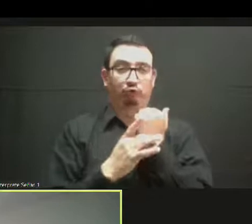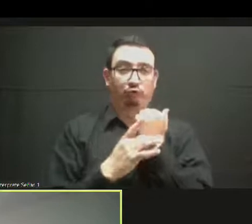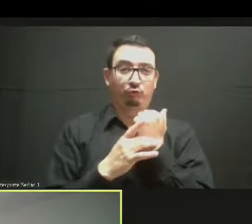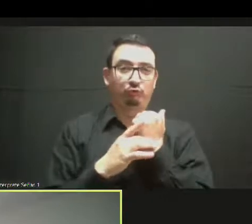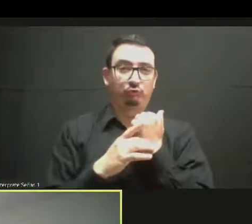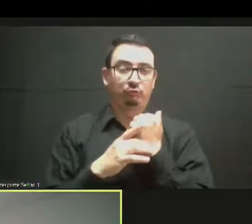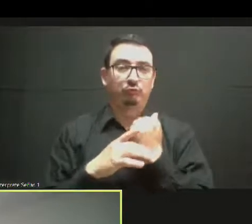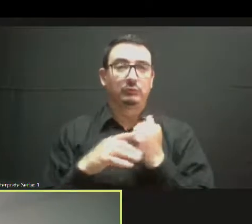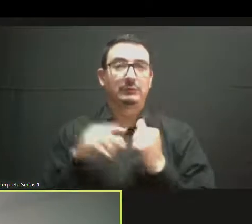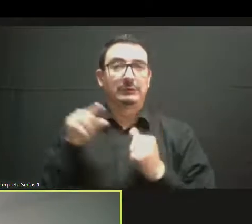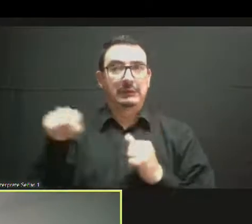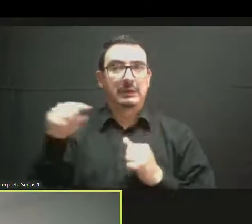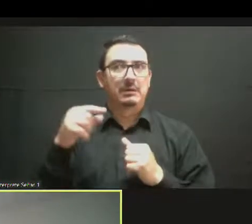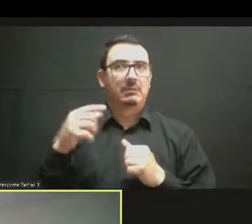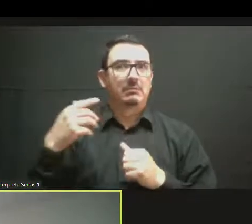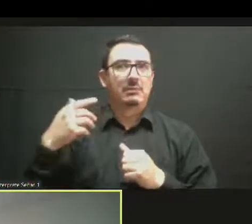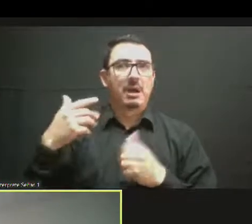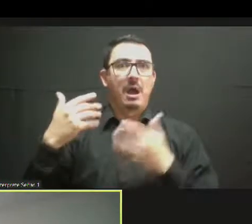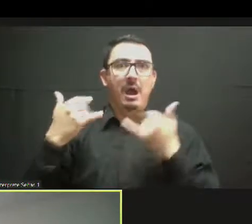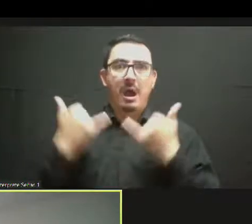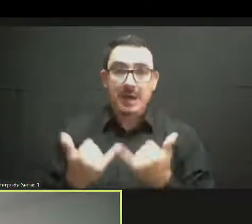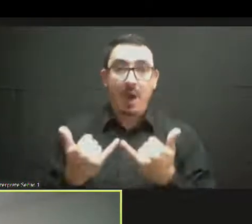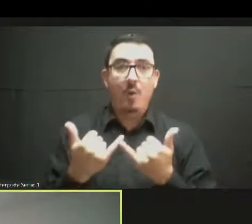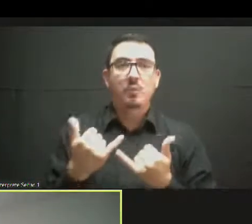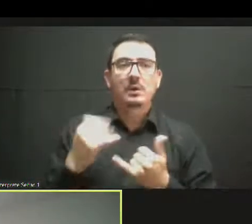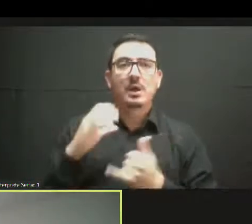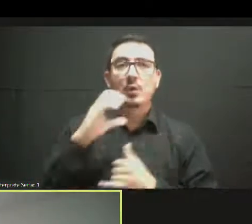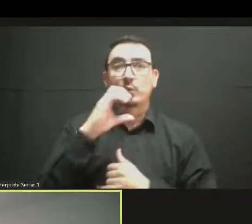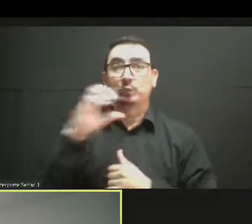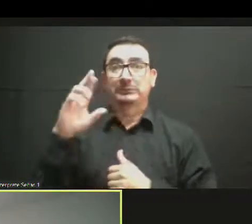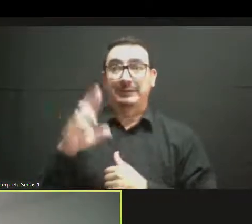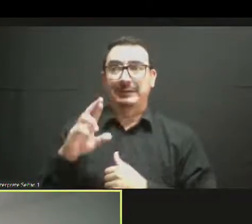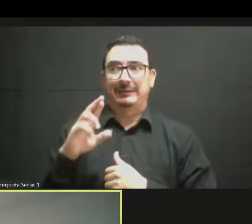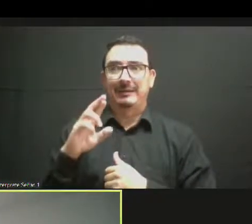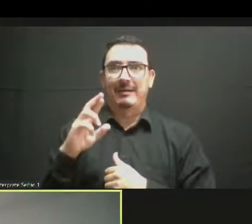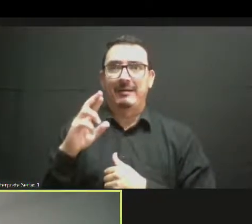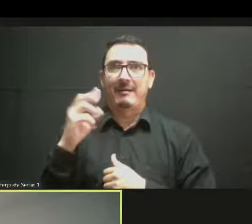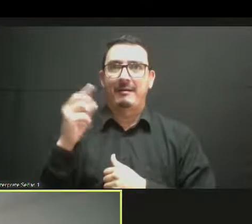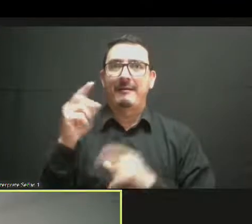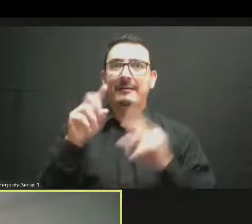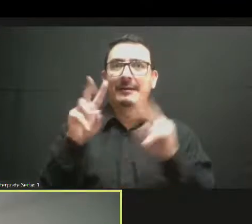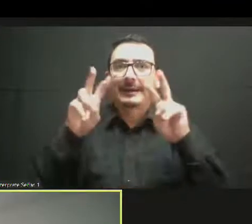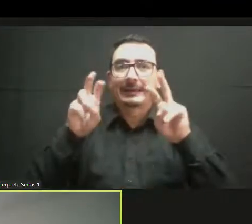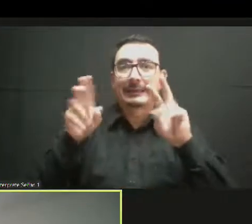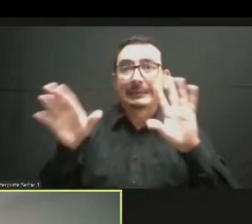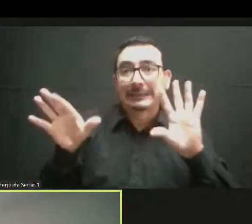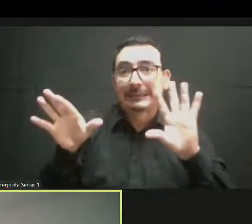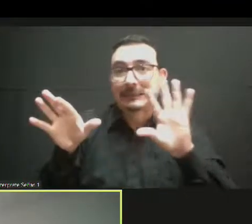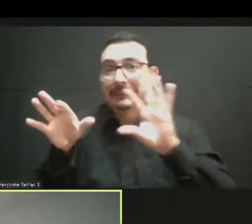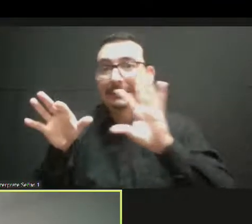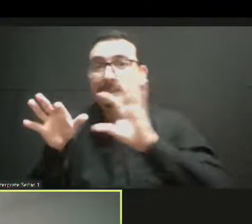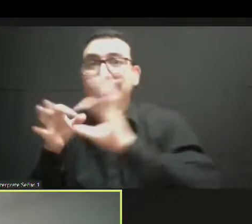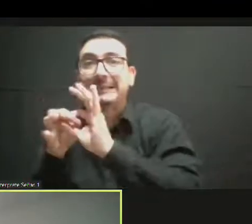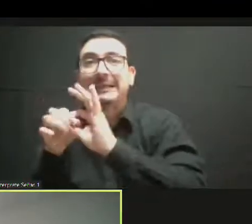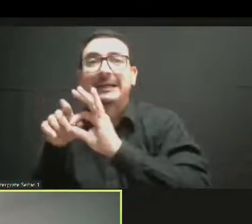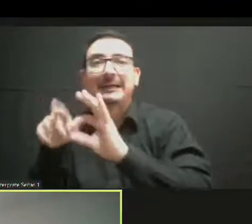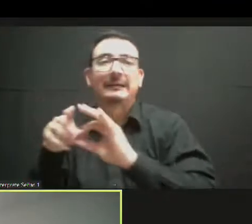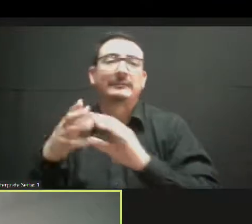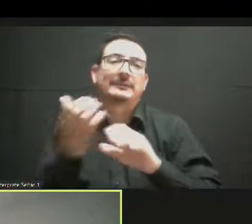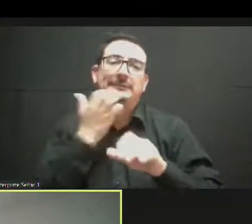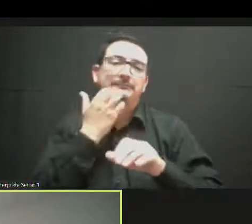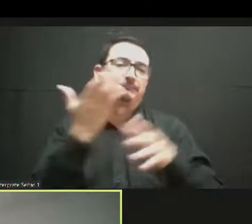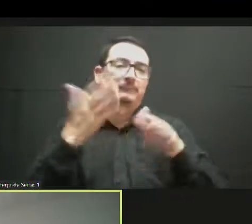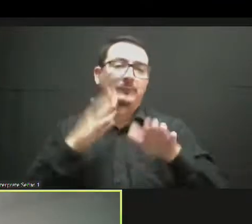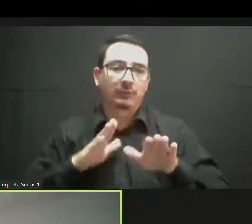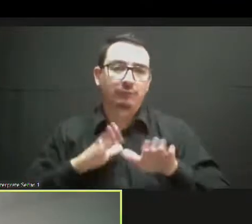manufacturing sector are also diversifying, are also building up their digital strategy globally, and it's actually